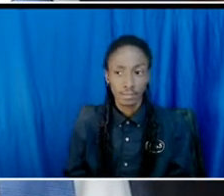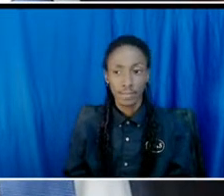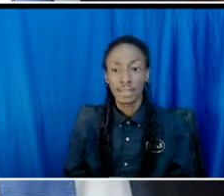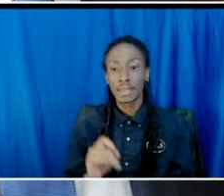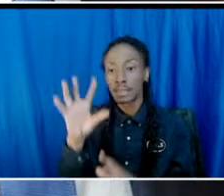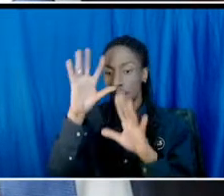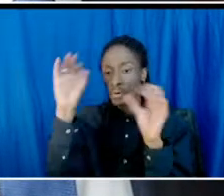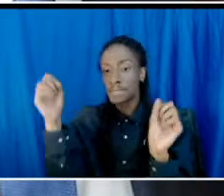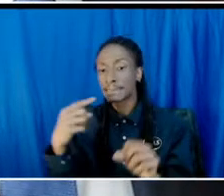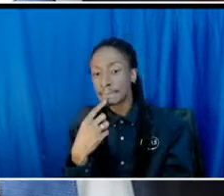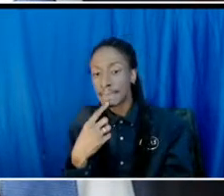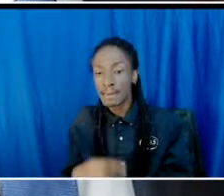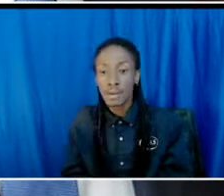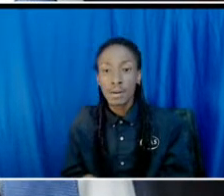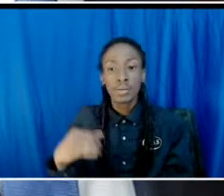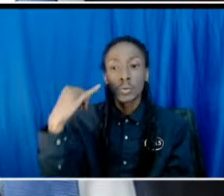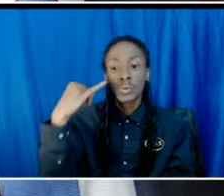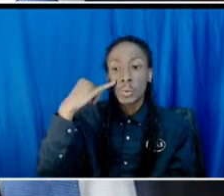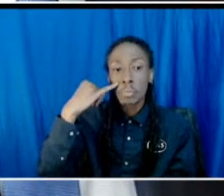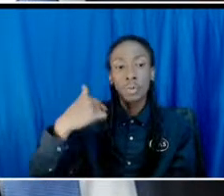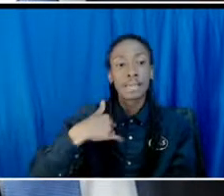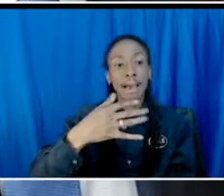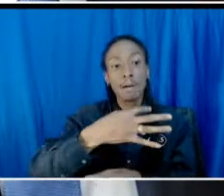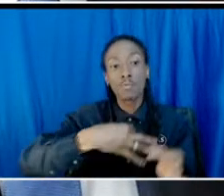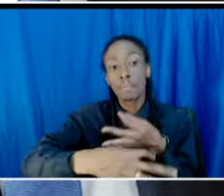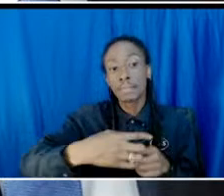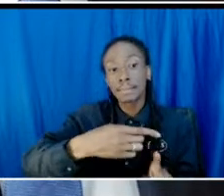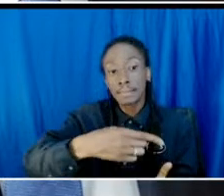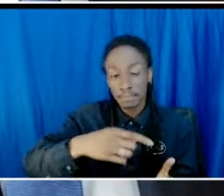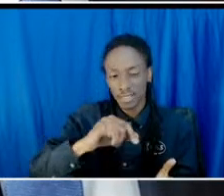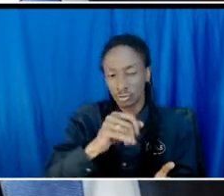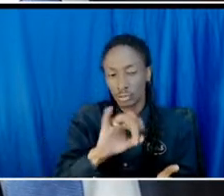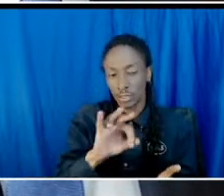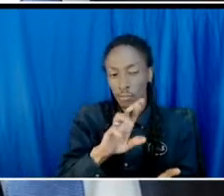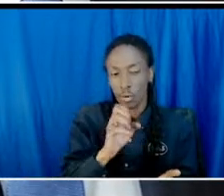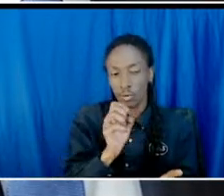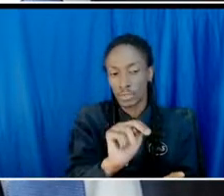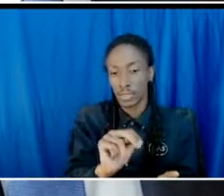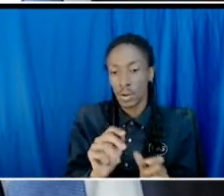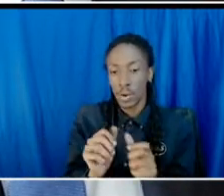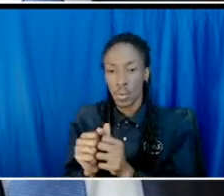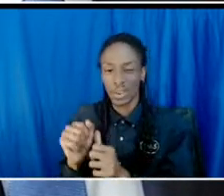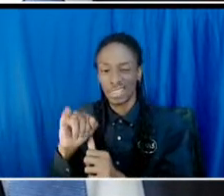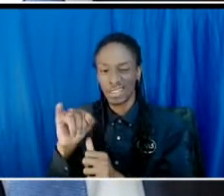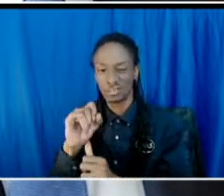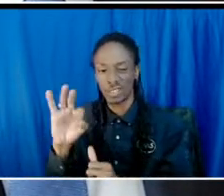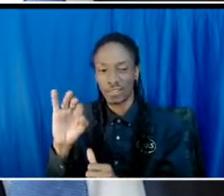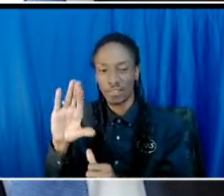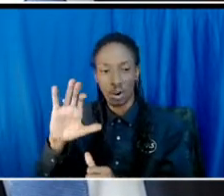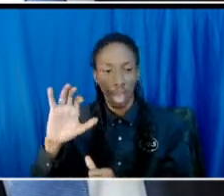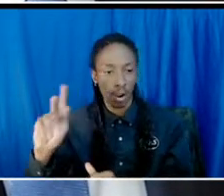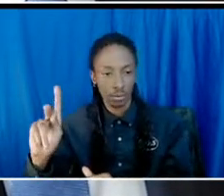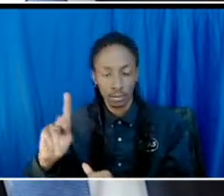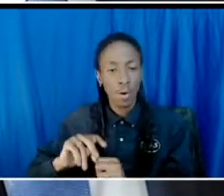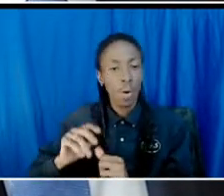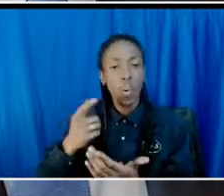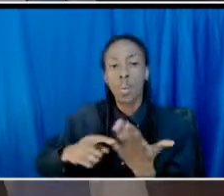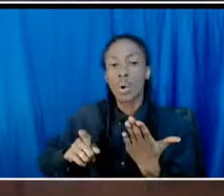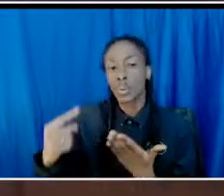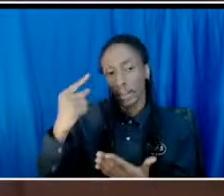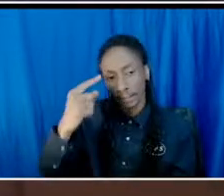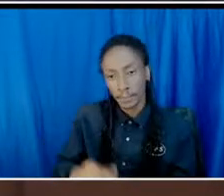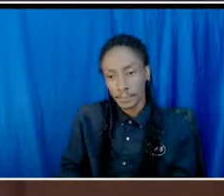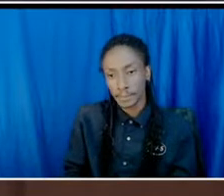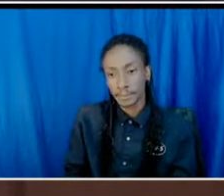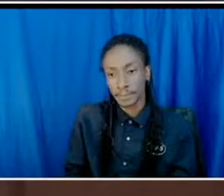suppose I do this. Suppose I replace him, Jeff Rosen, with him, Jeff Clark. What do you do?